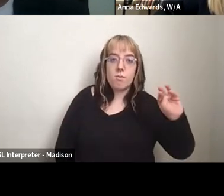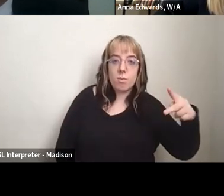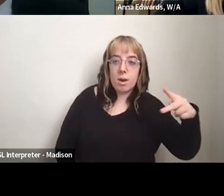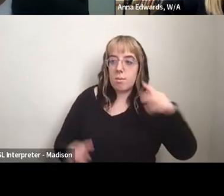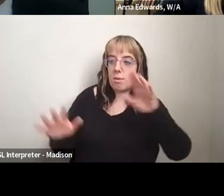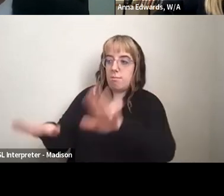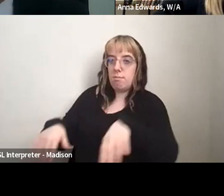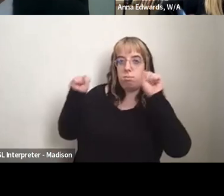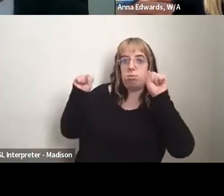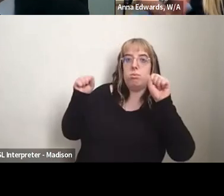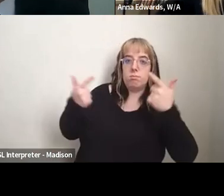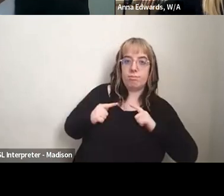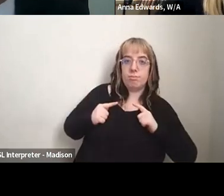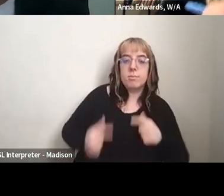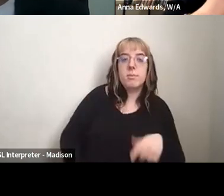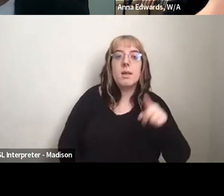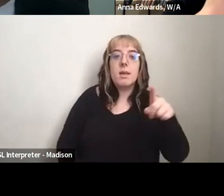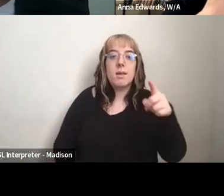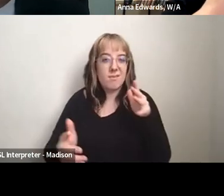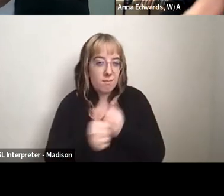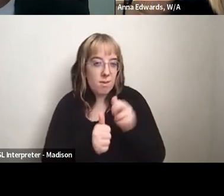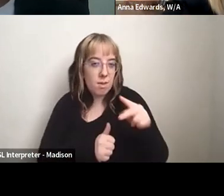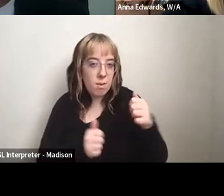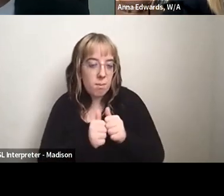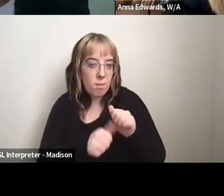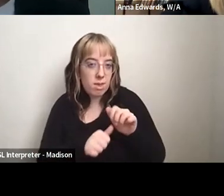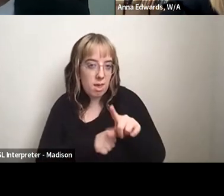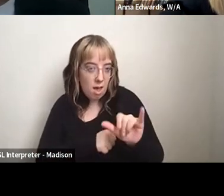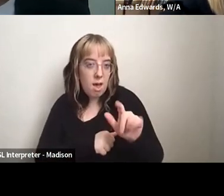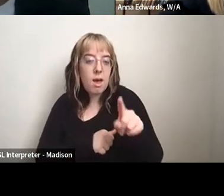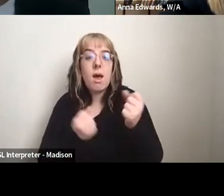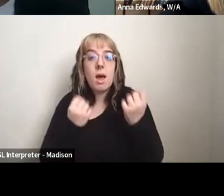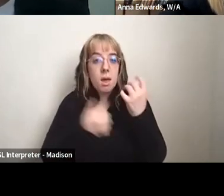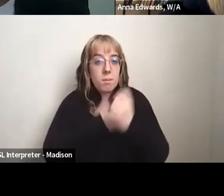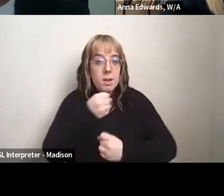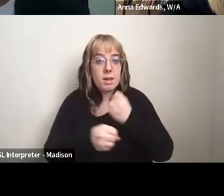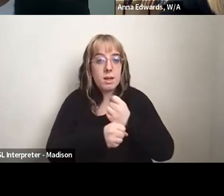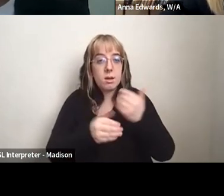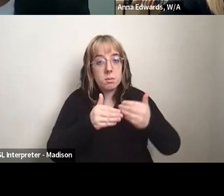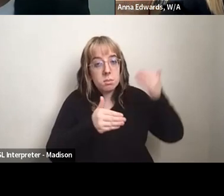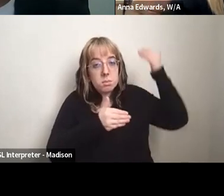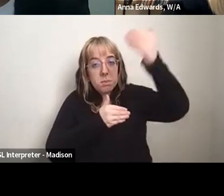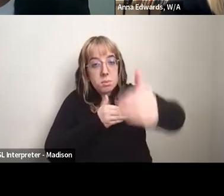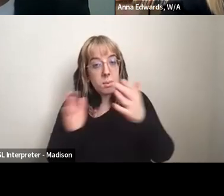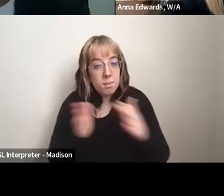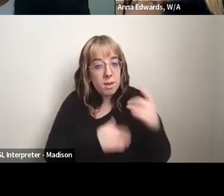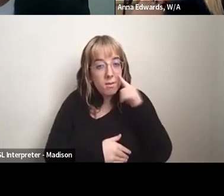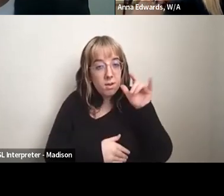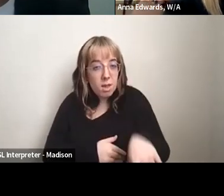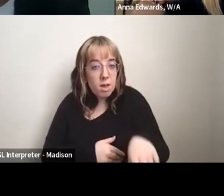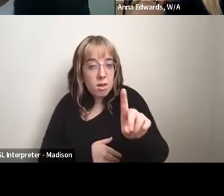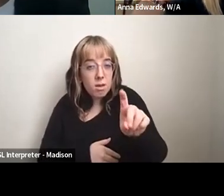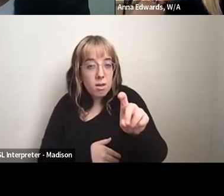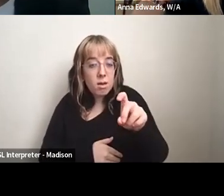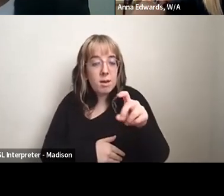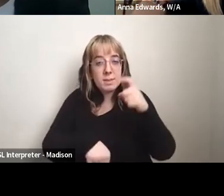work. Just quick follow up on that, Sean. Yeah. How many years ahead are you planning for that? Like, what is the time